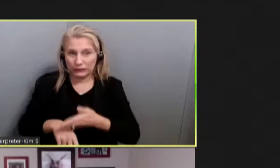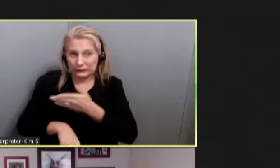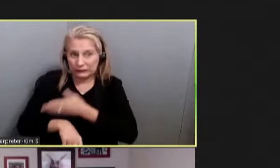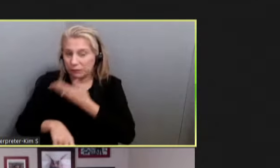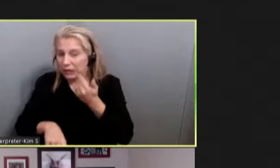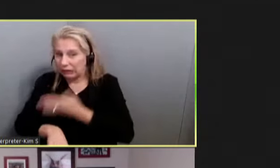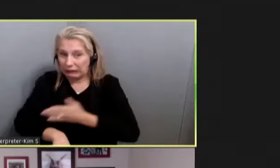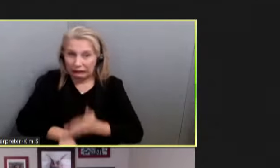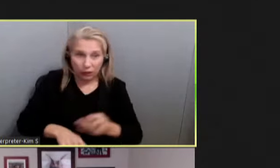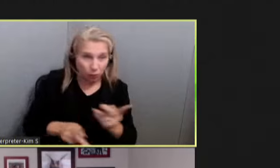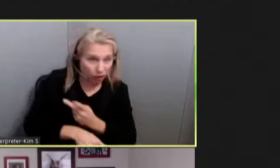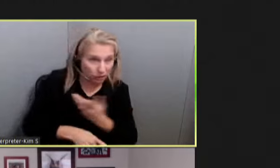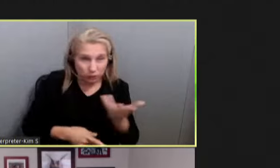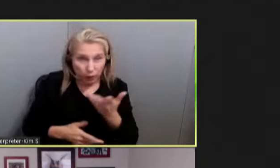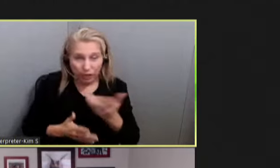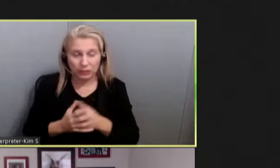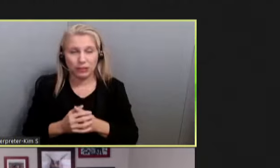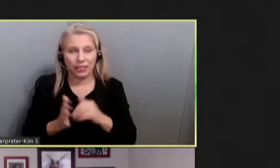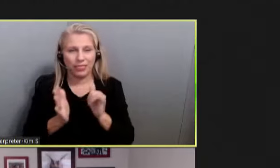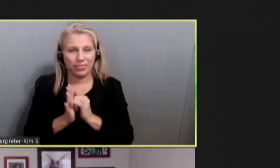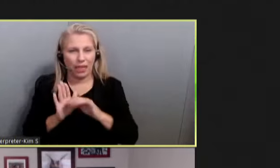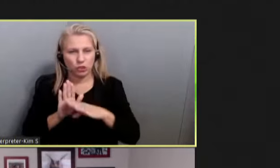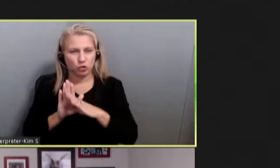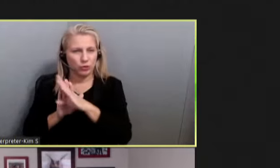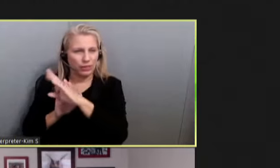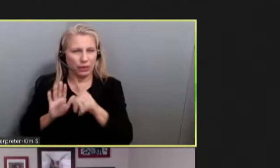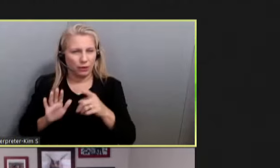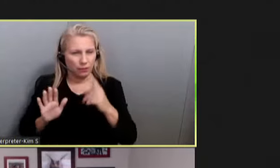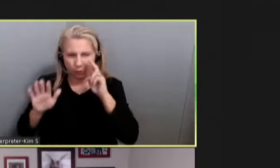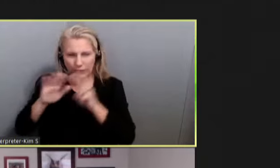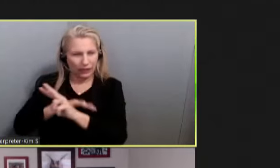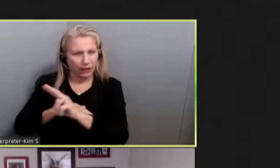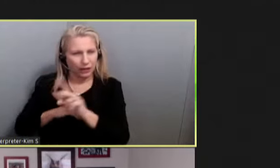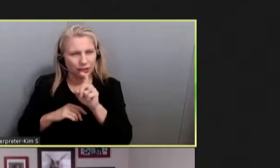worse than that trend line they were predicting?